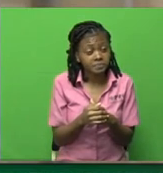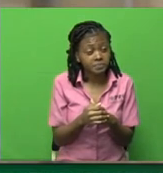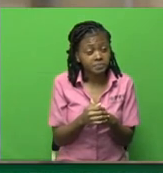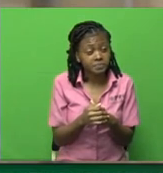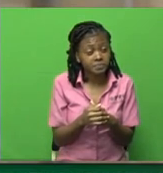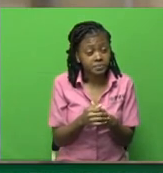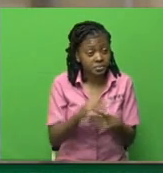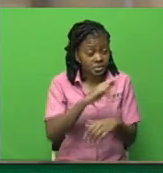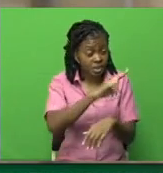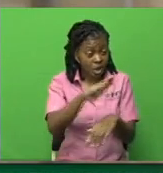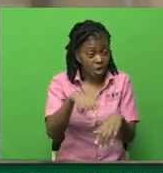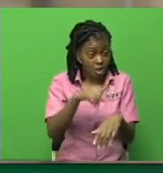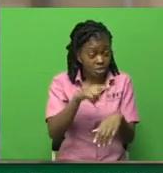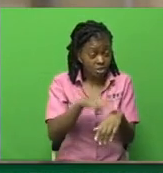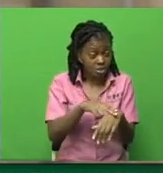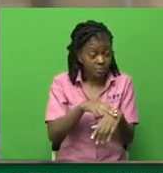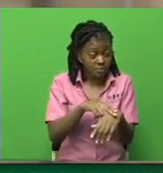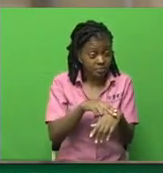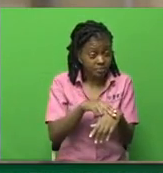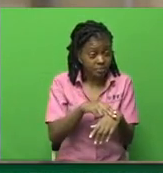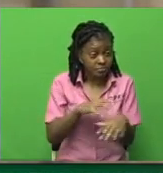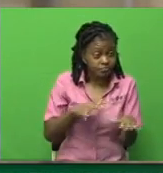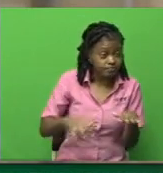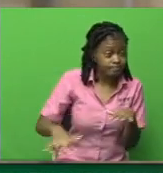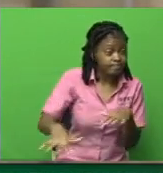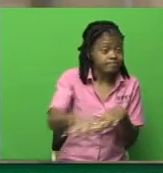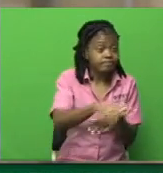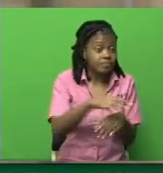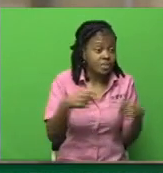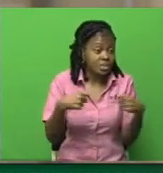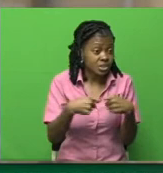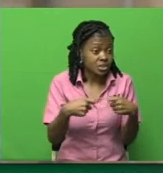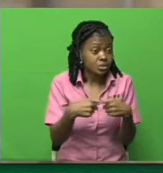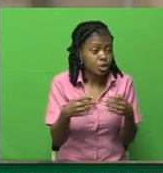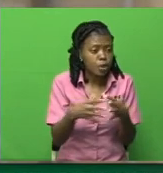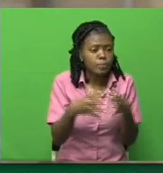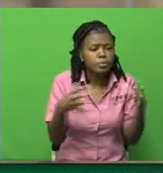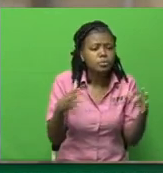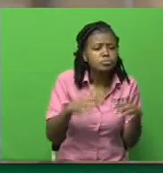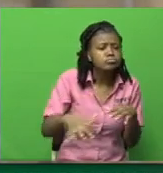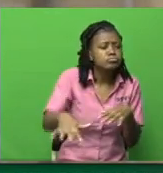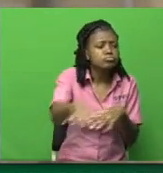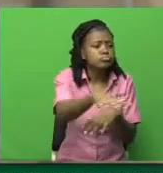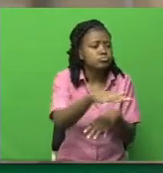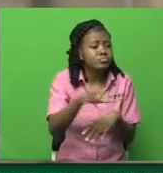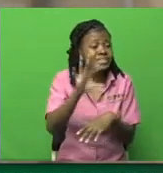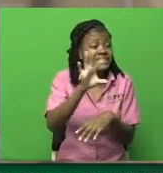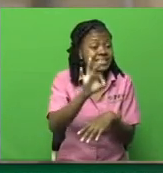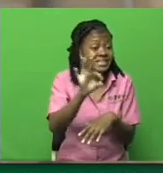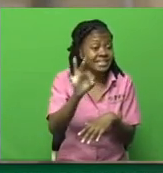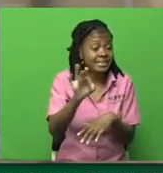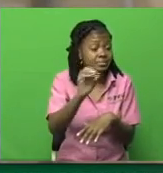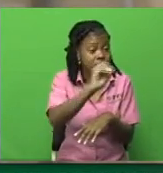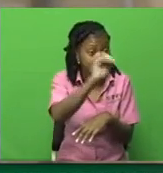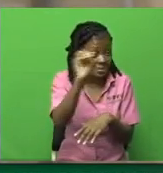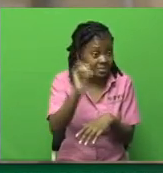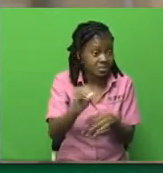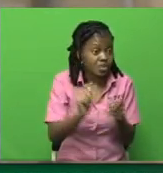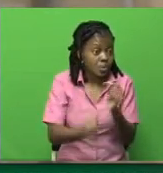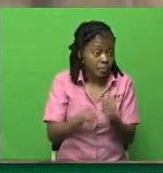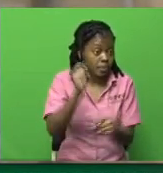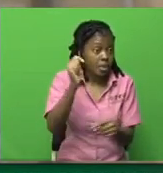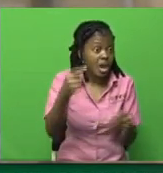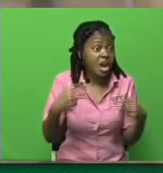99.9 covers 99.9 percent of the country providing electricity approximately to